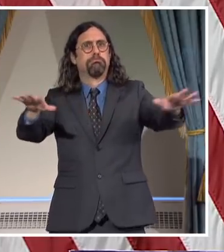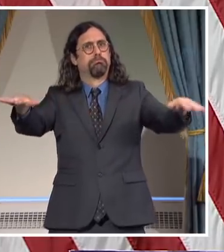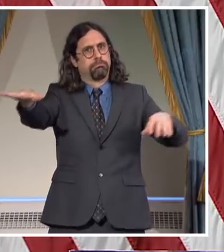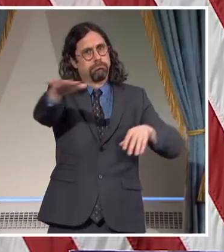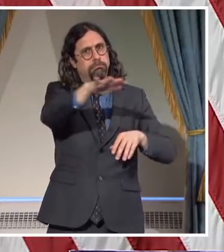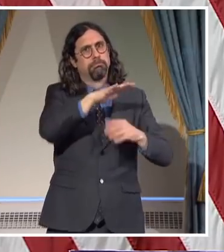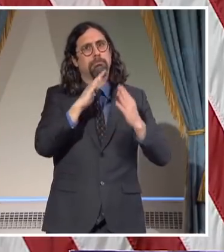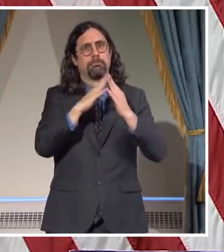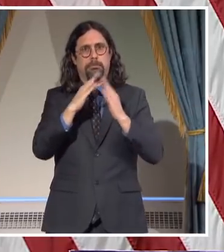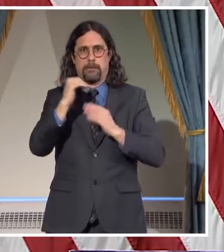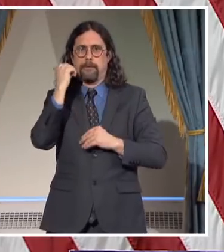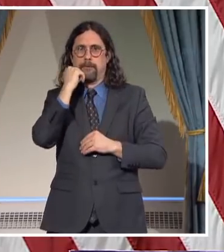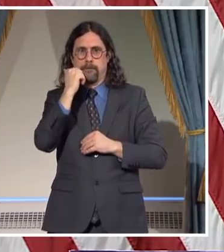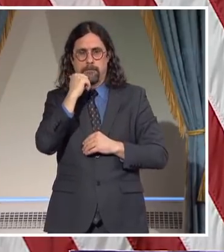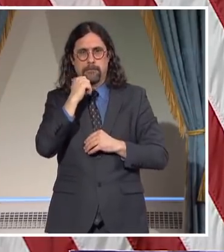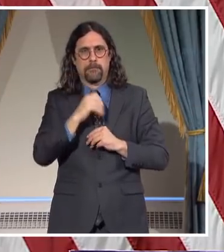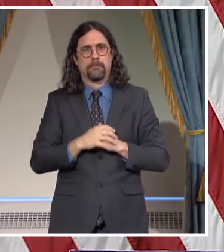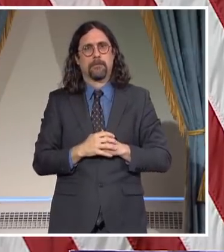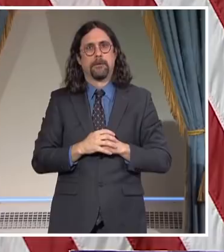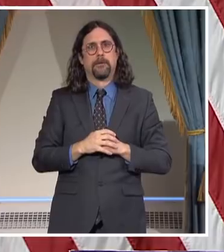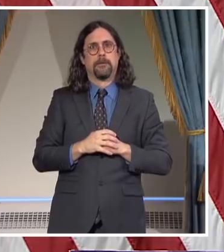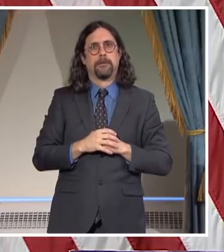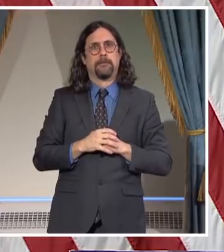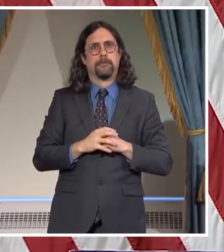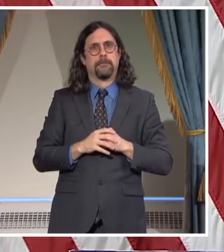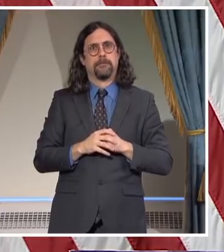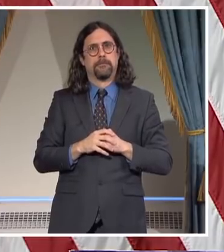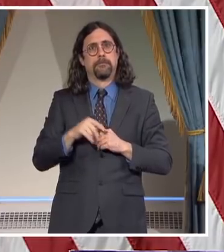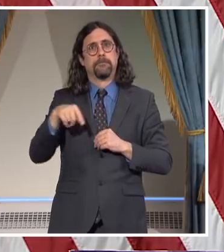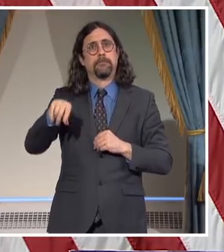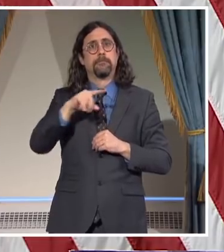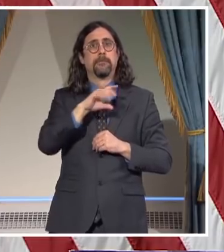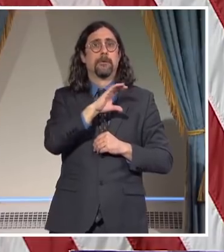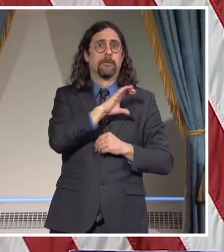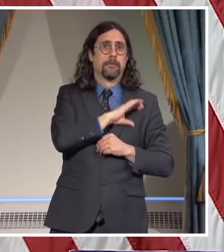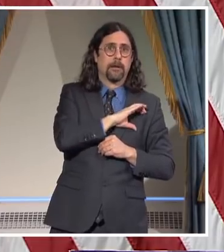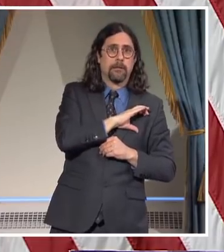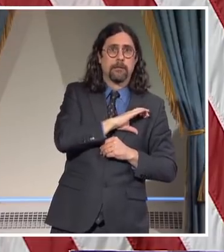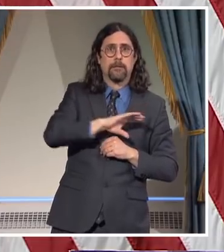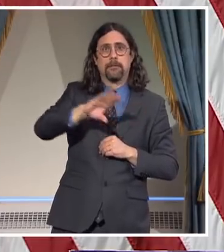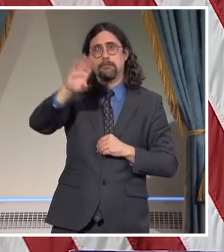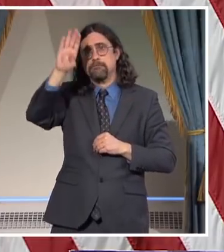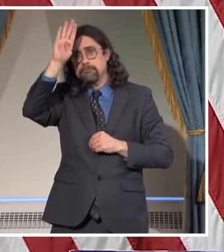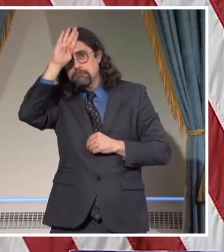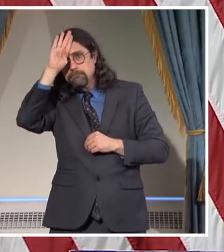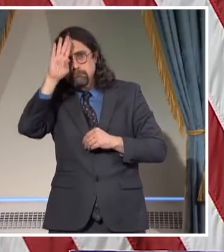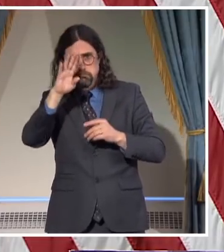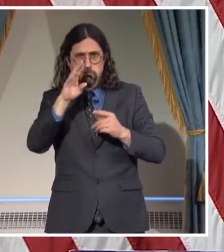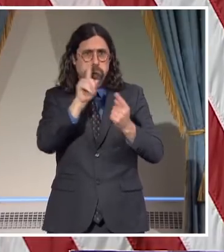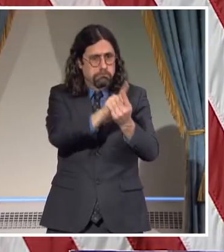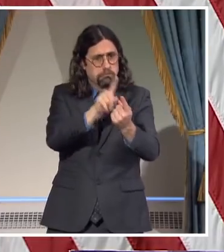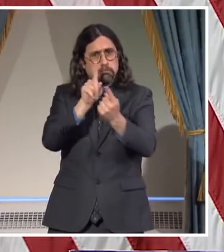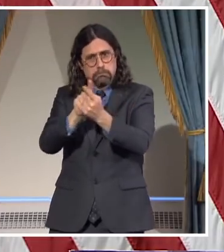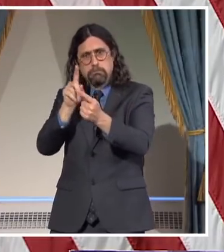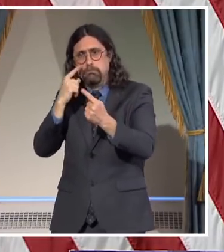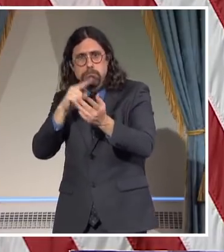agents, and the results are the same every single time. Overwhelmingly, New Yorkers are paying attention to social